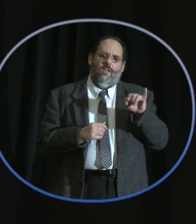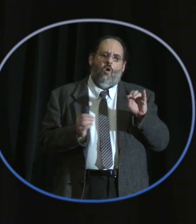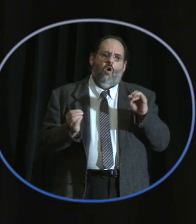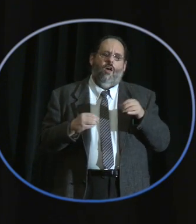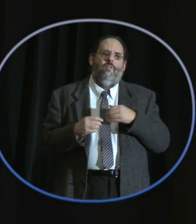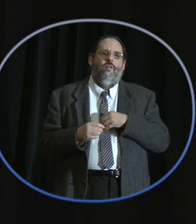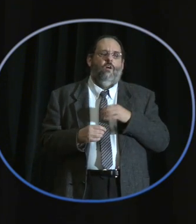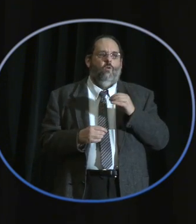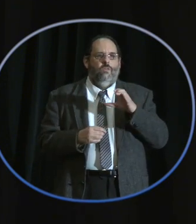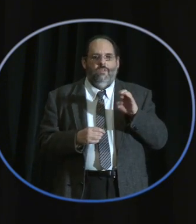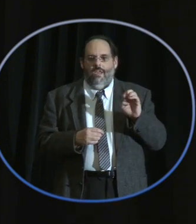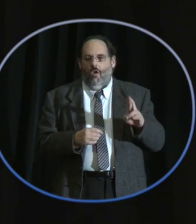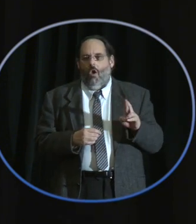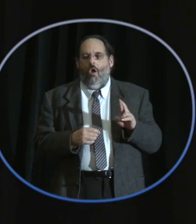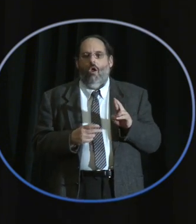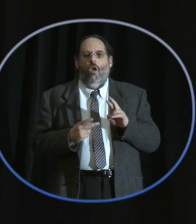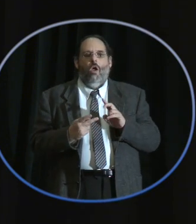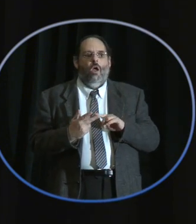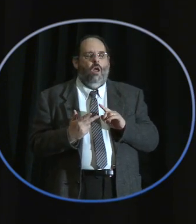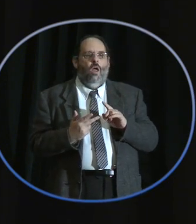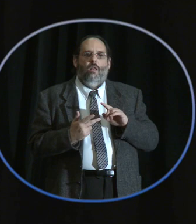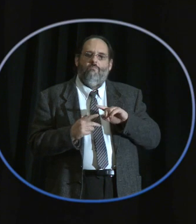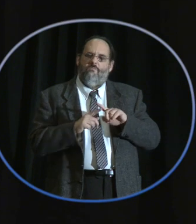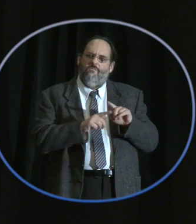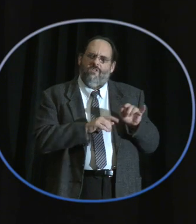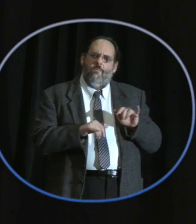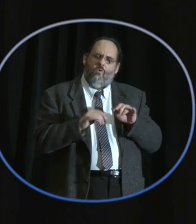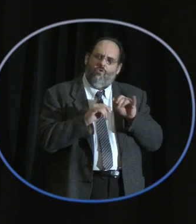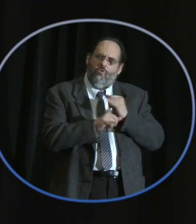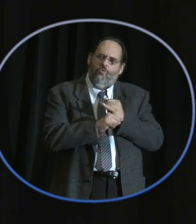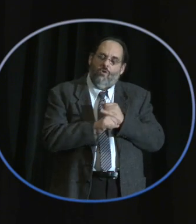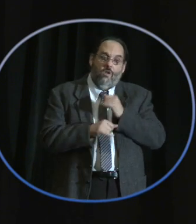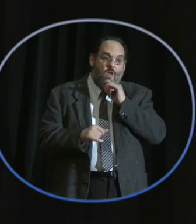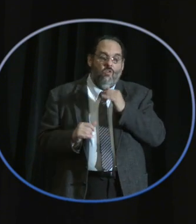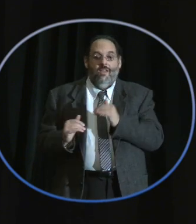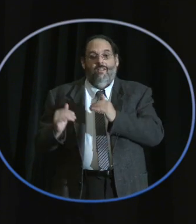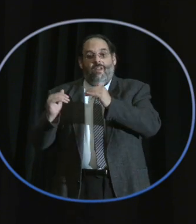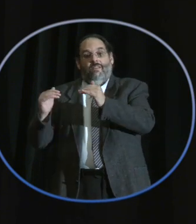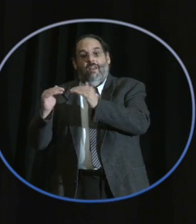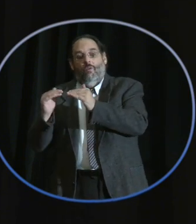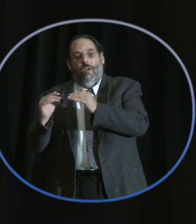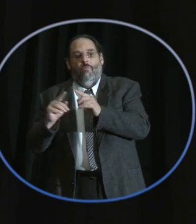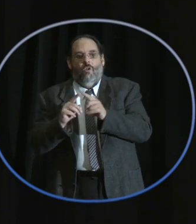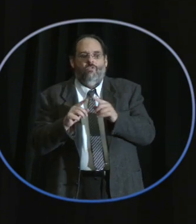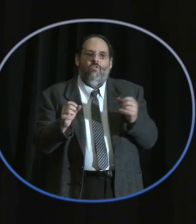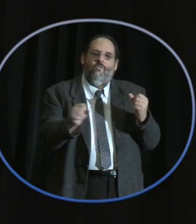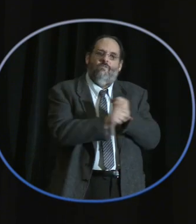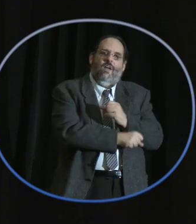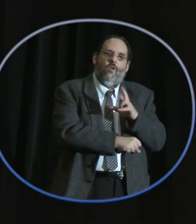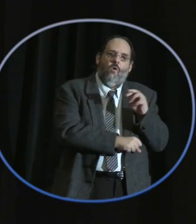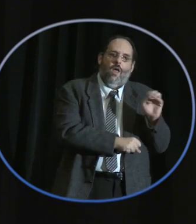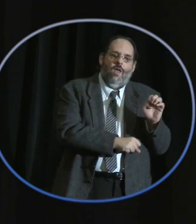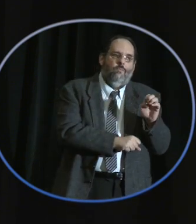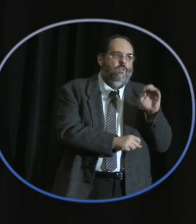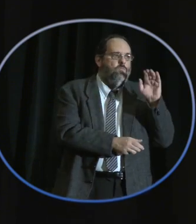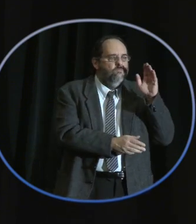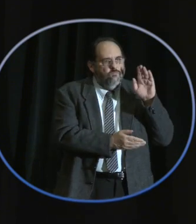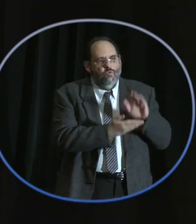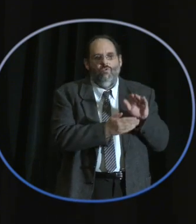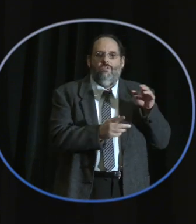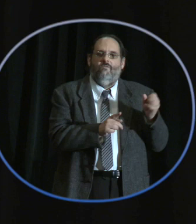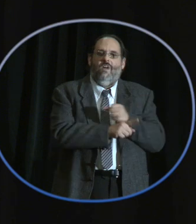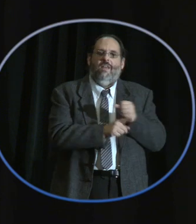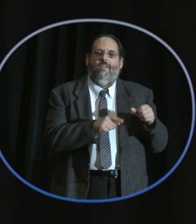Equity and Civil Rights, many of your institutions, to not just advance equity, but to fight crime and violence in our